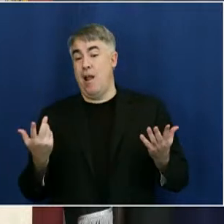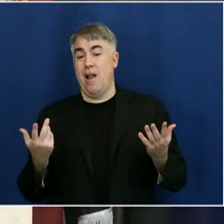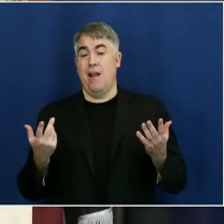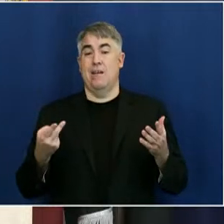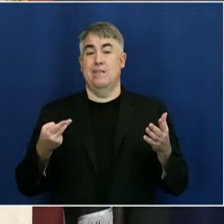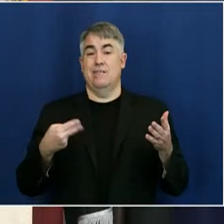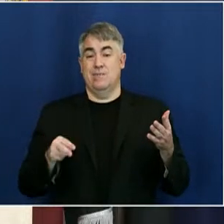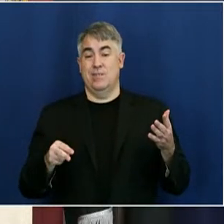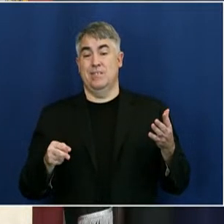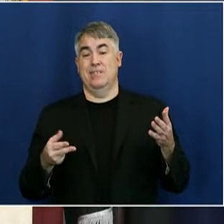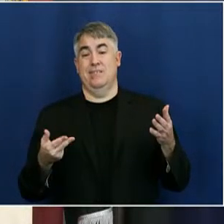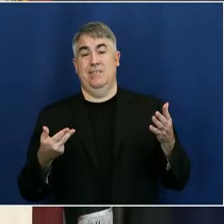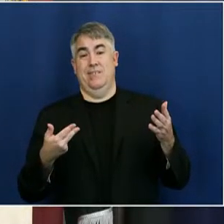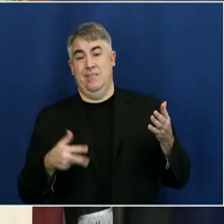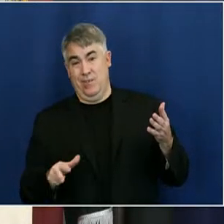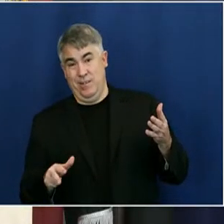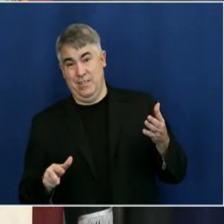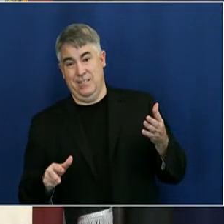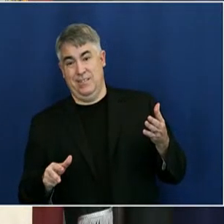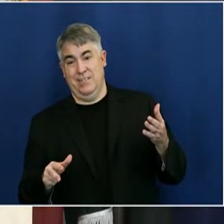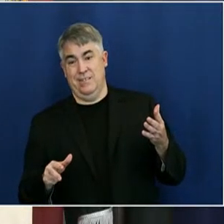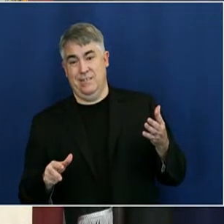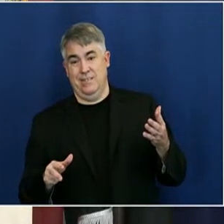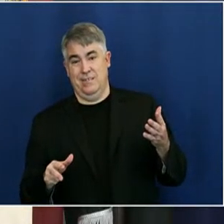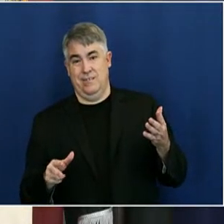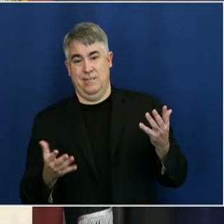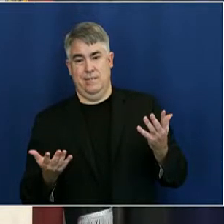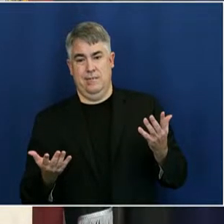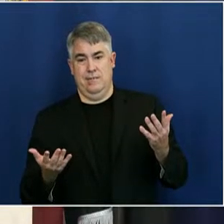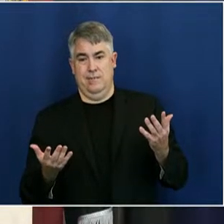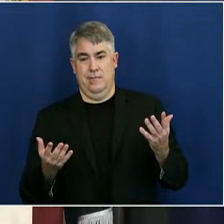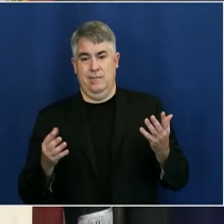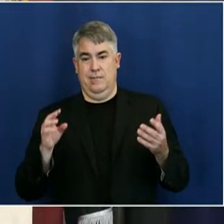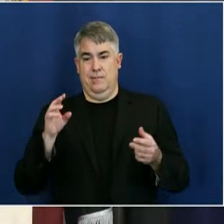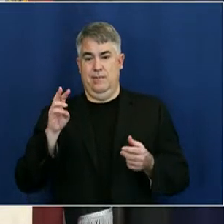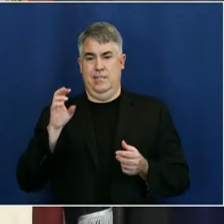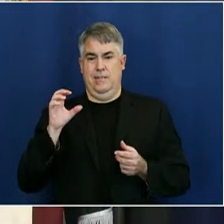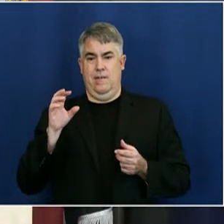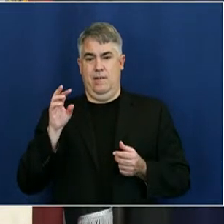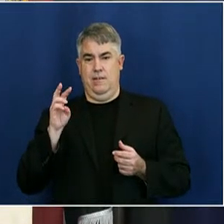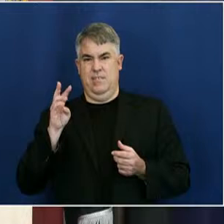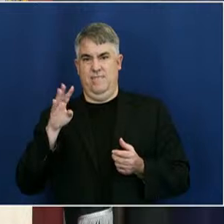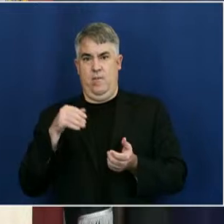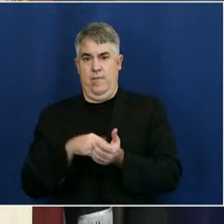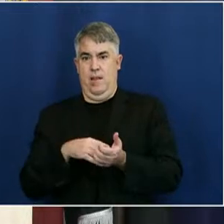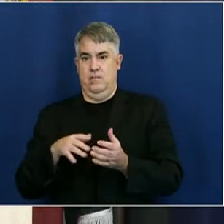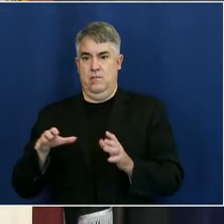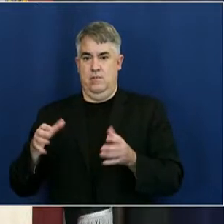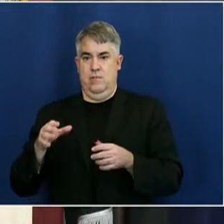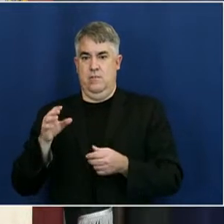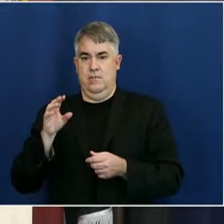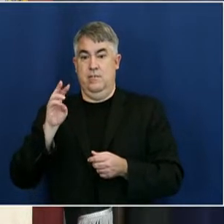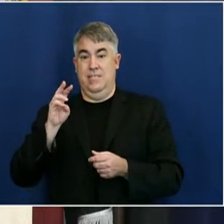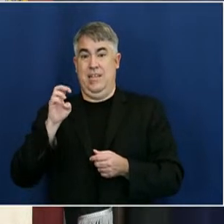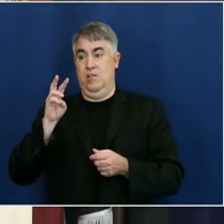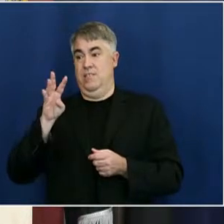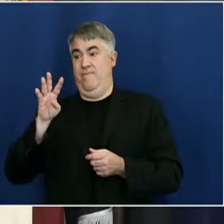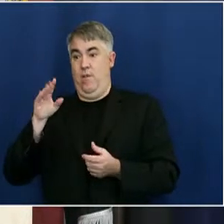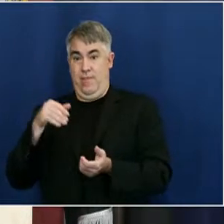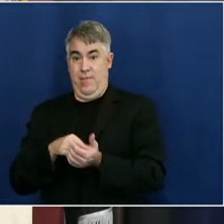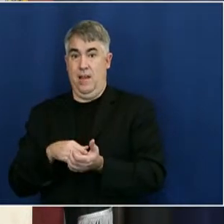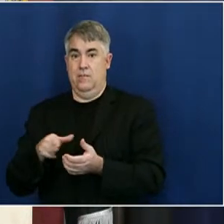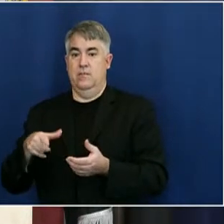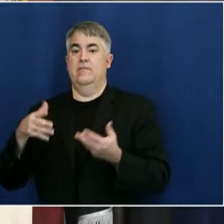at the number of vaccinations we've done, more than 664,000, and you look at the difference